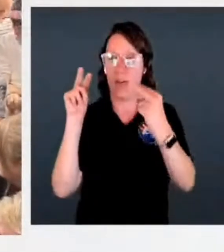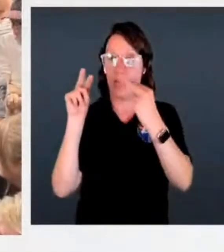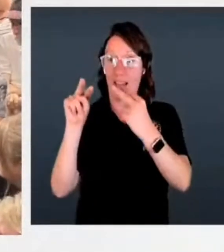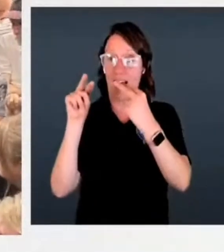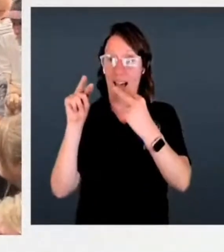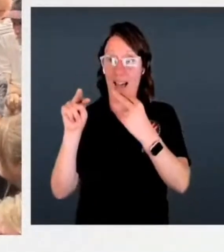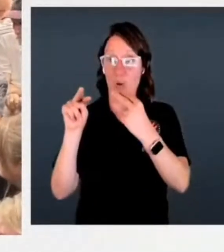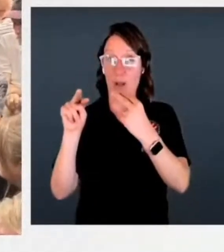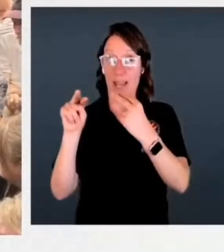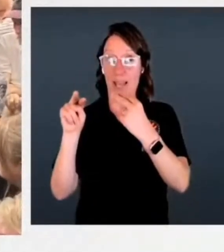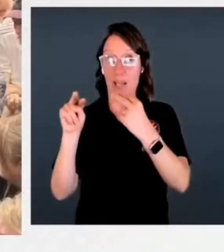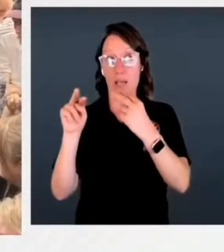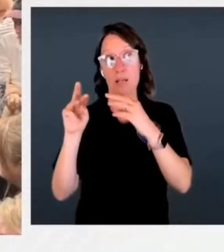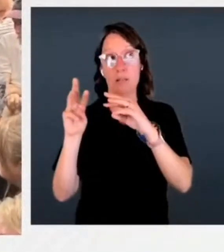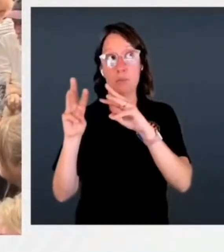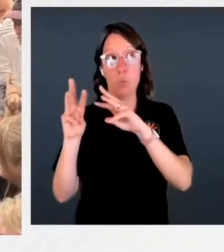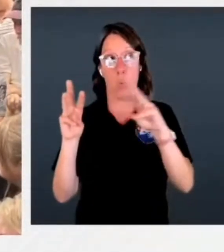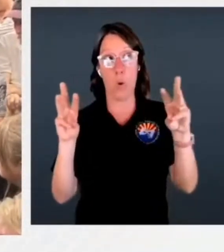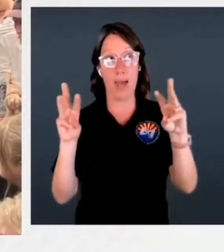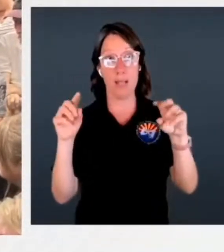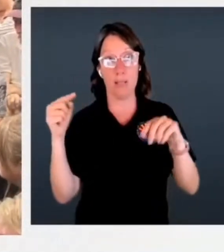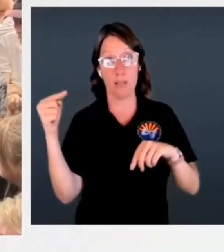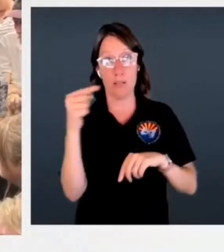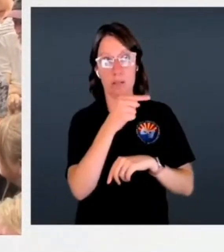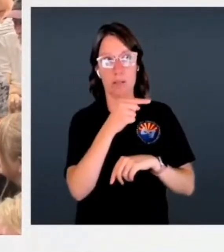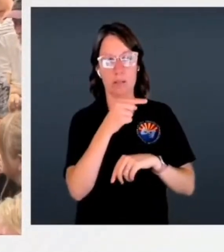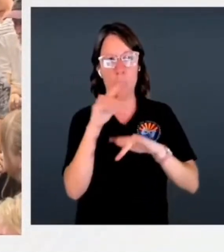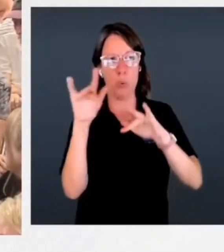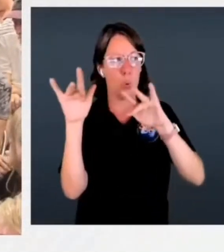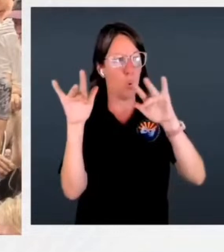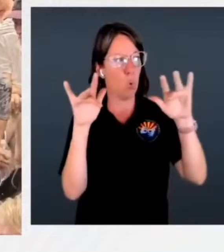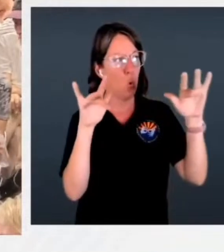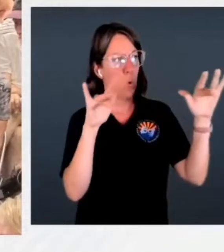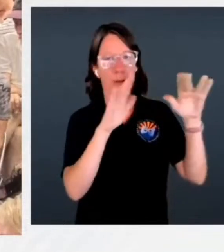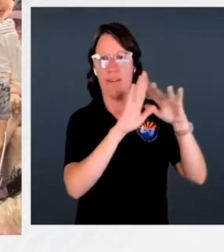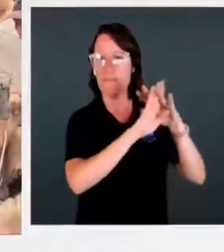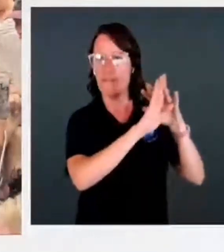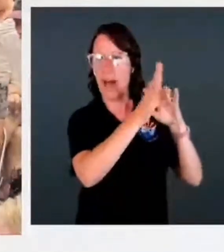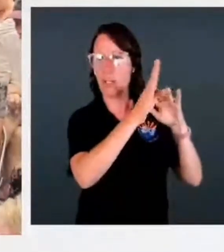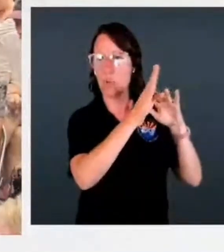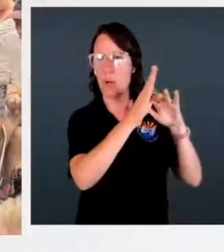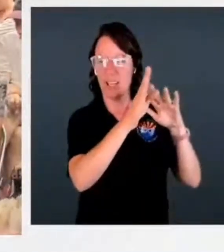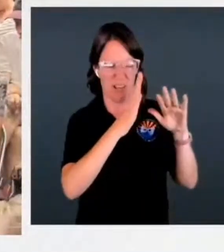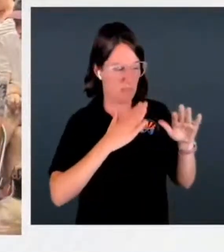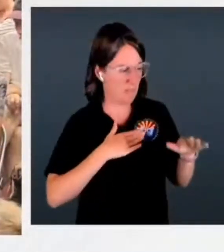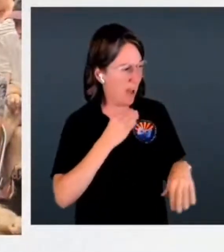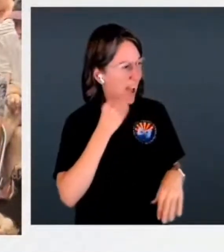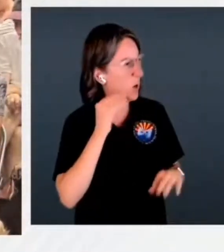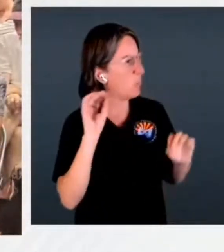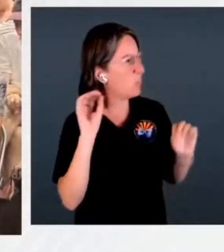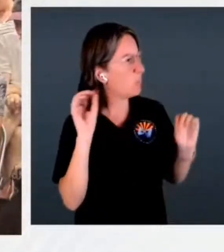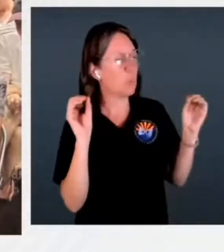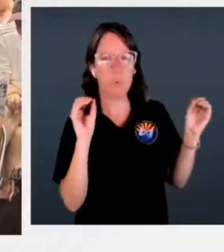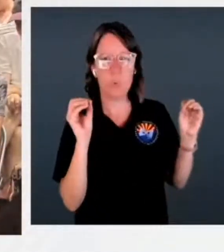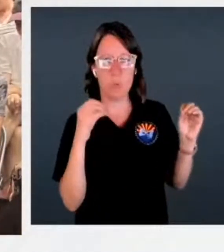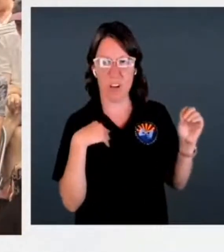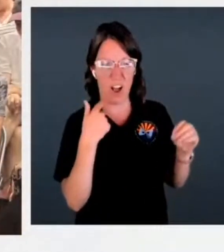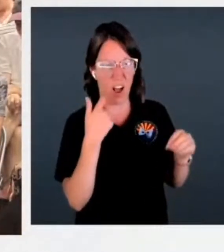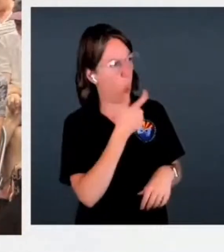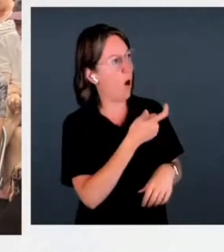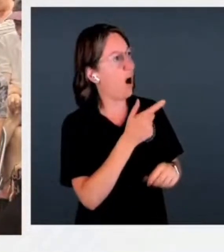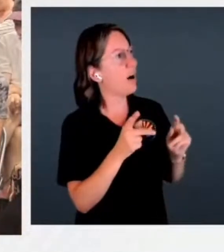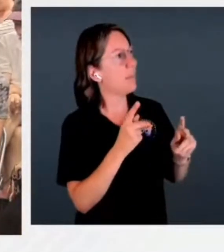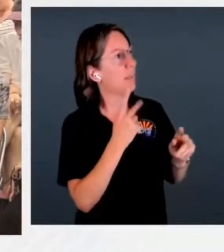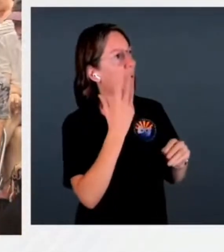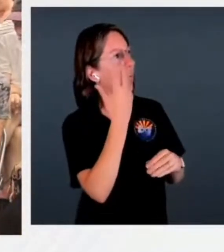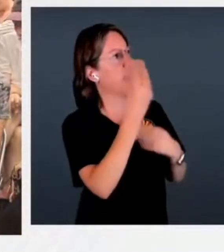evacuated. And nothing at our house. Nobody said anything. We watched them, everybody leave, and nobody